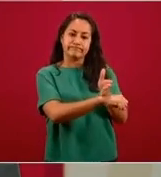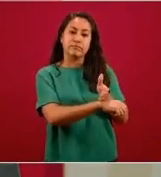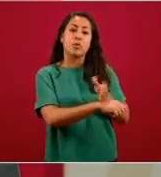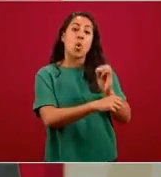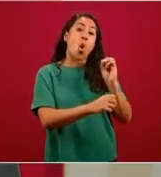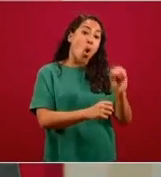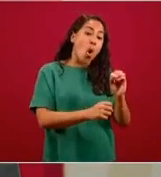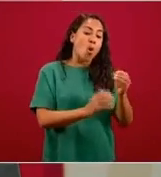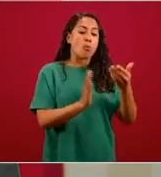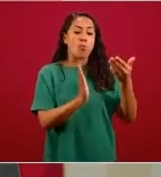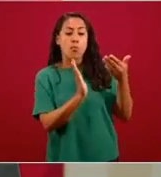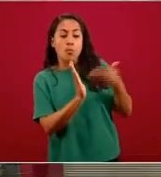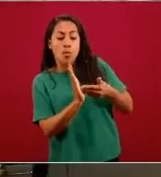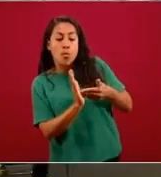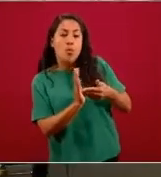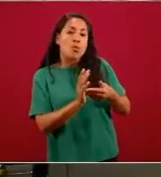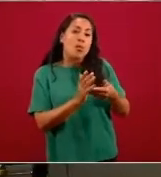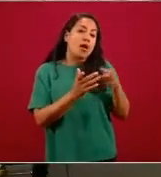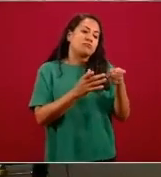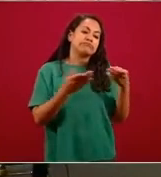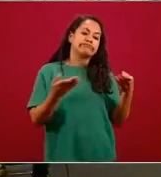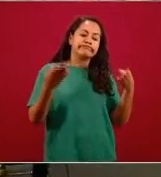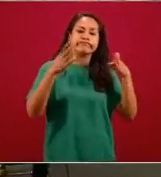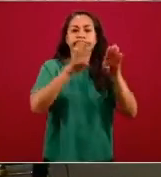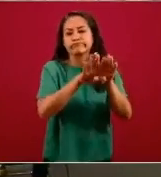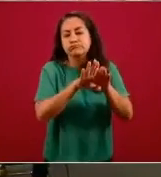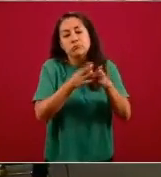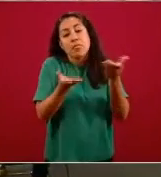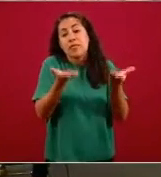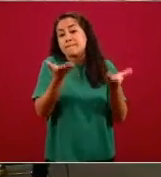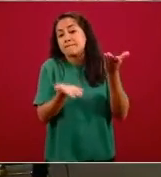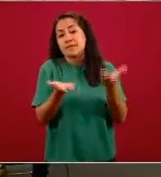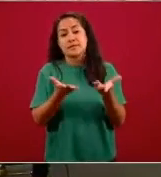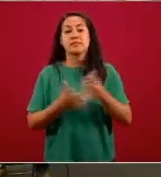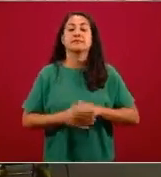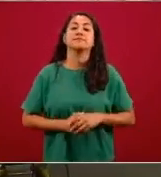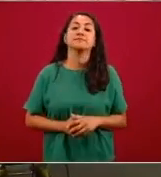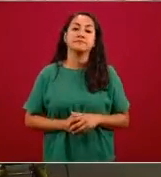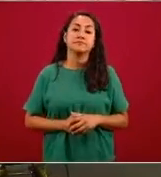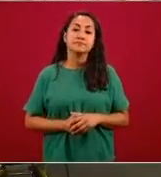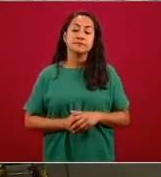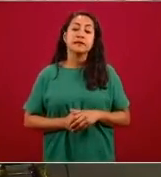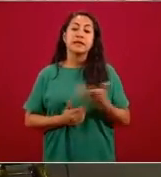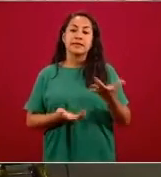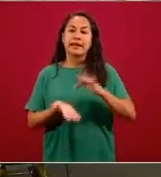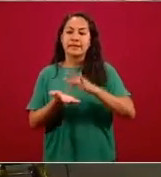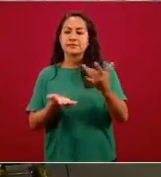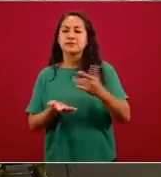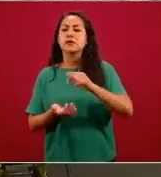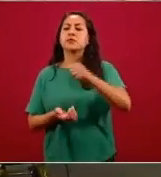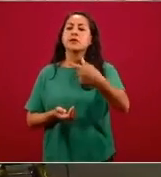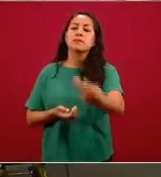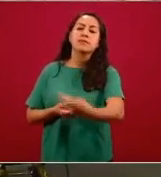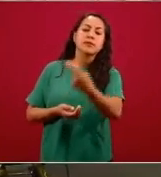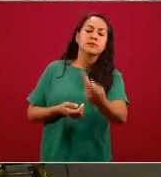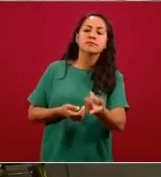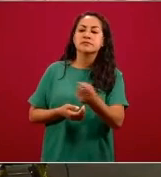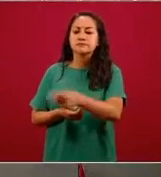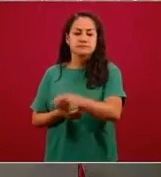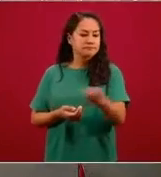sanctioned, maybe economically with money, or they could be shut down. And then we're going to the